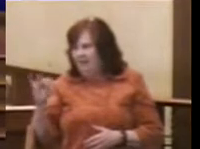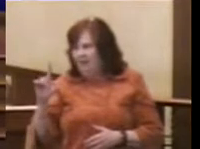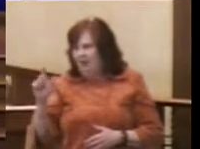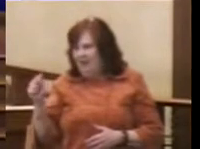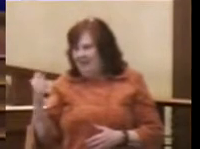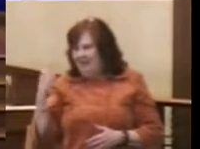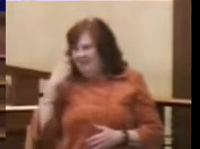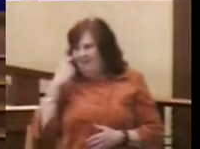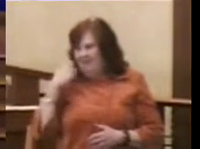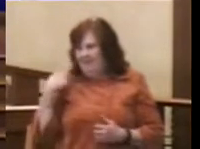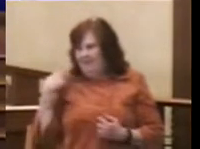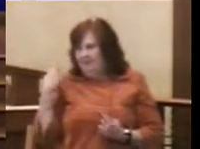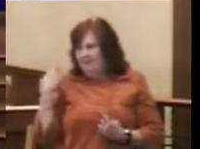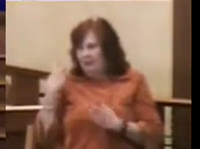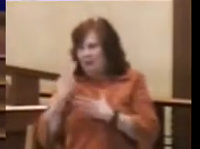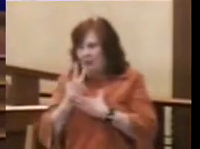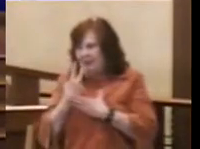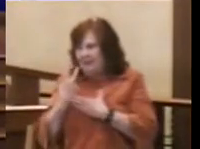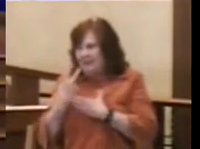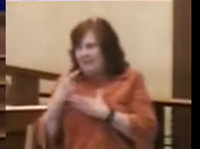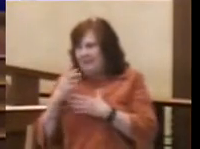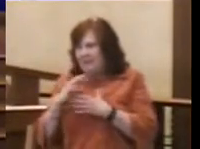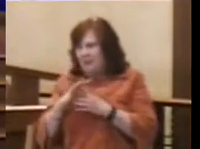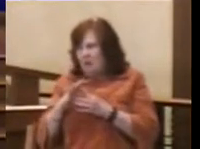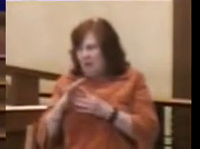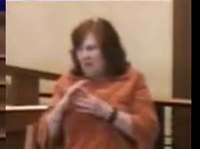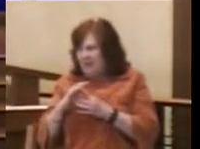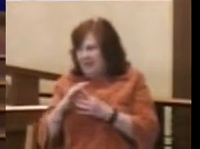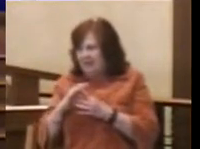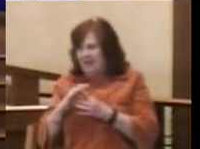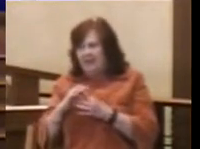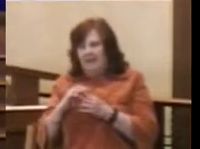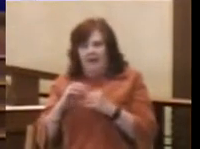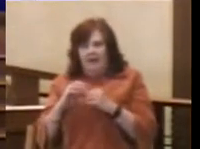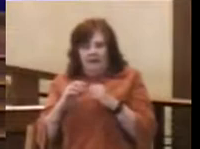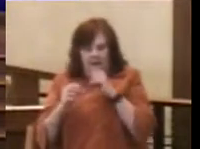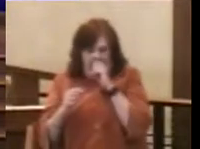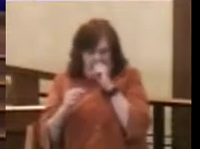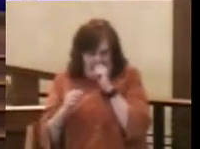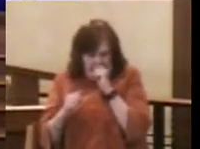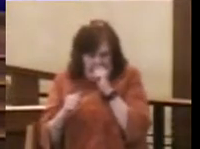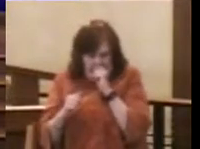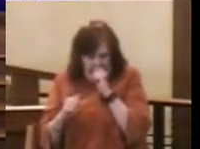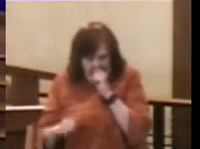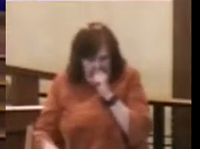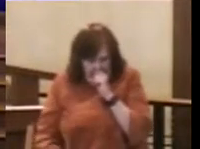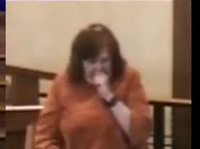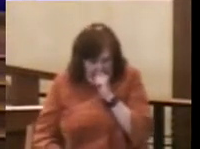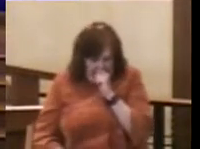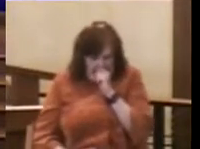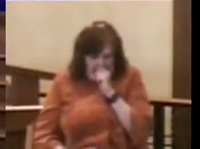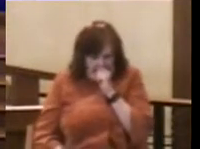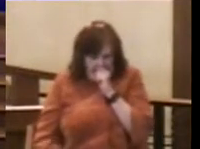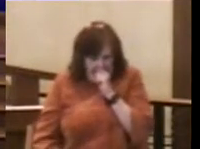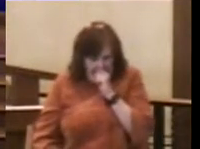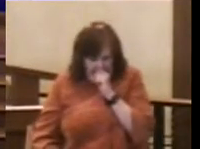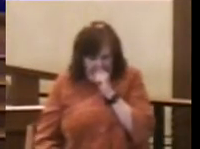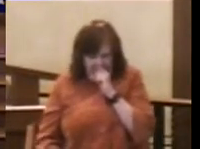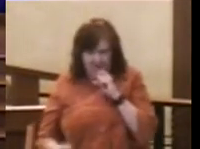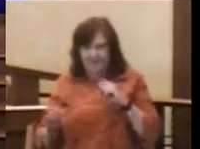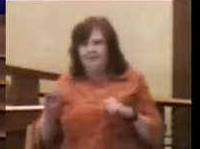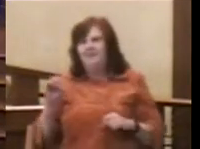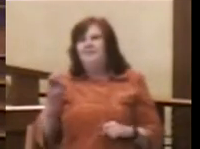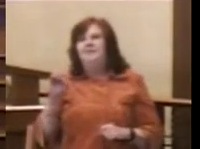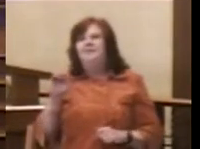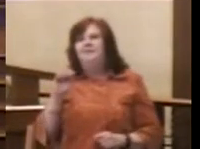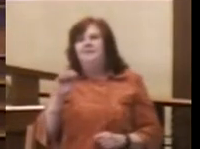2 weeks. Some stories have risen above others. A story of Aaron Feiss,